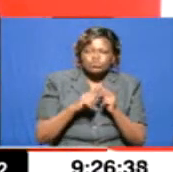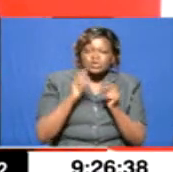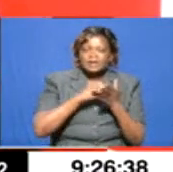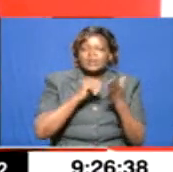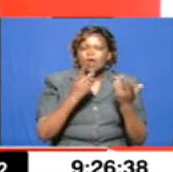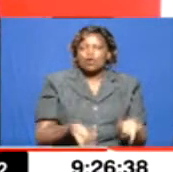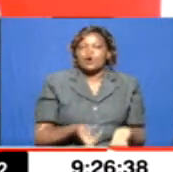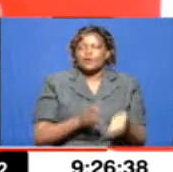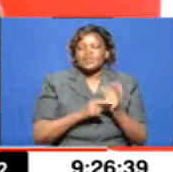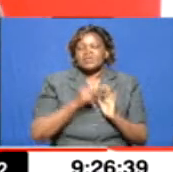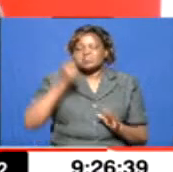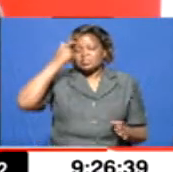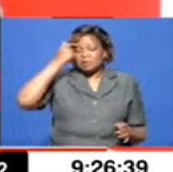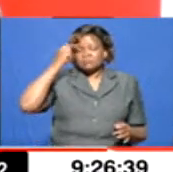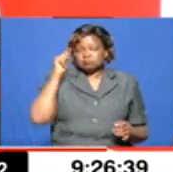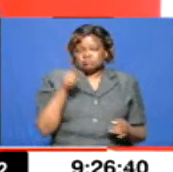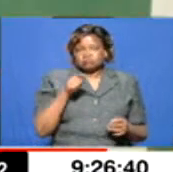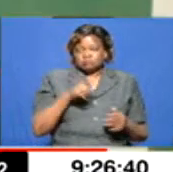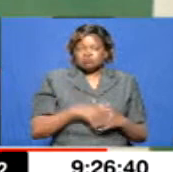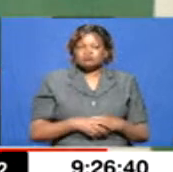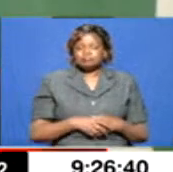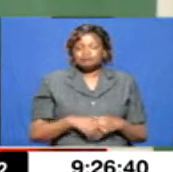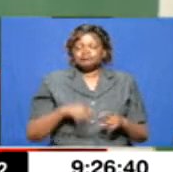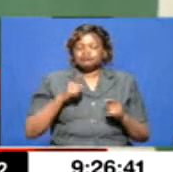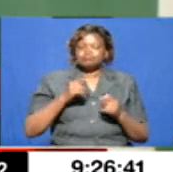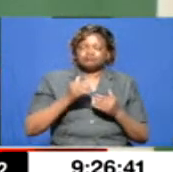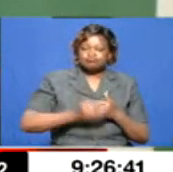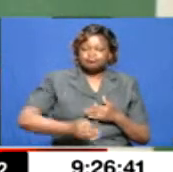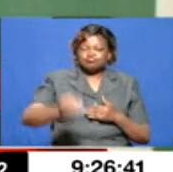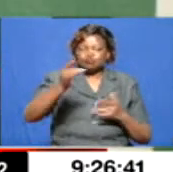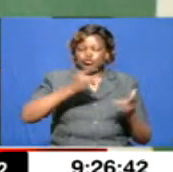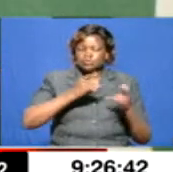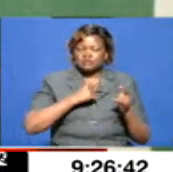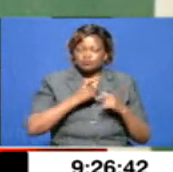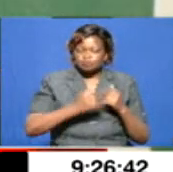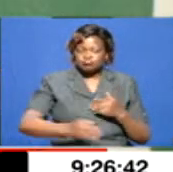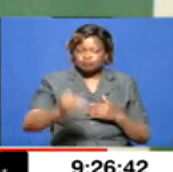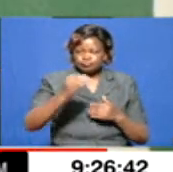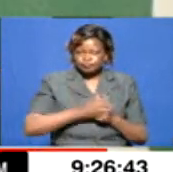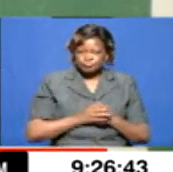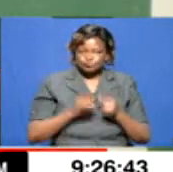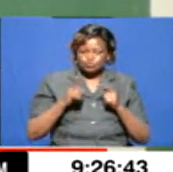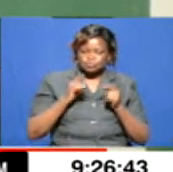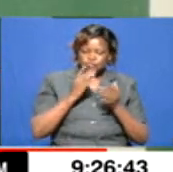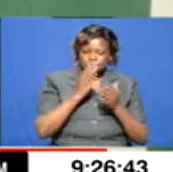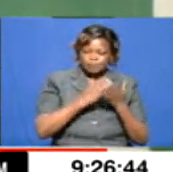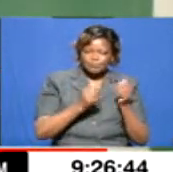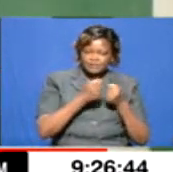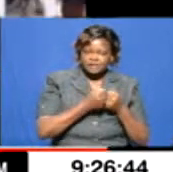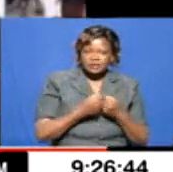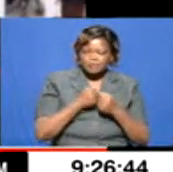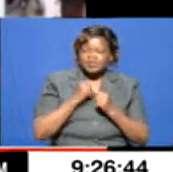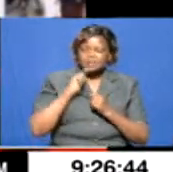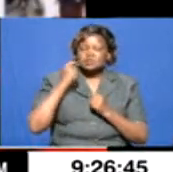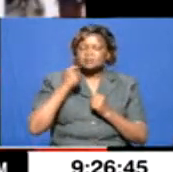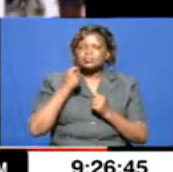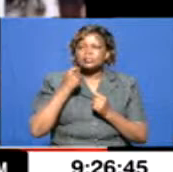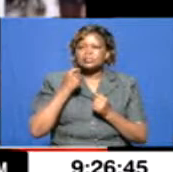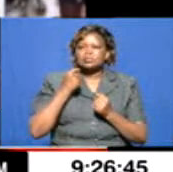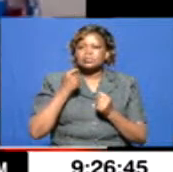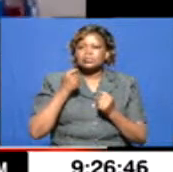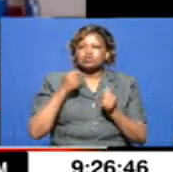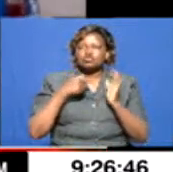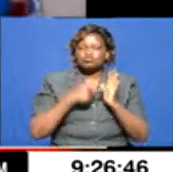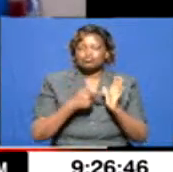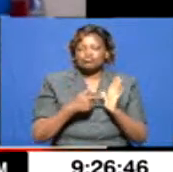those are conversations we want to start having now, moving forward. To mitigate against some of the challenges, the Make It Kenya Extravaganza exhibition,